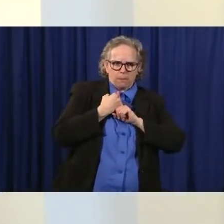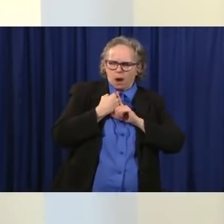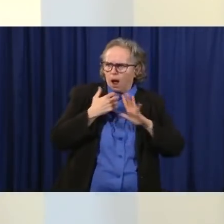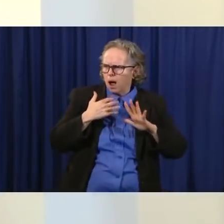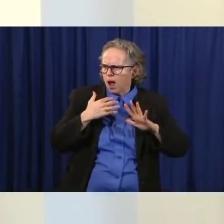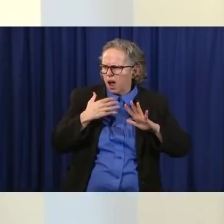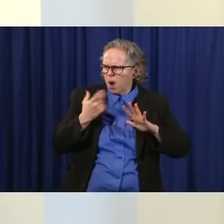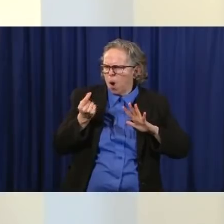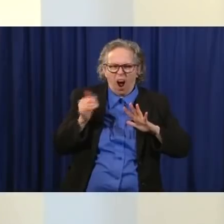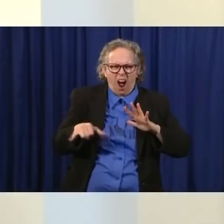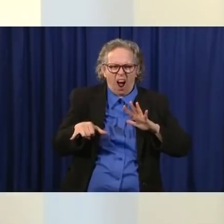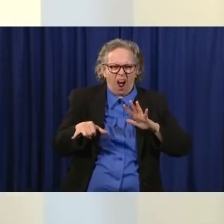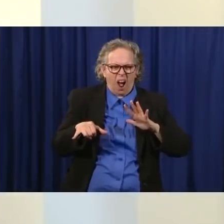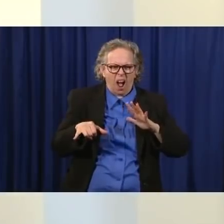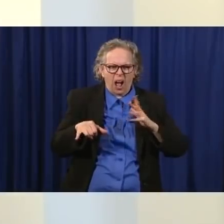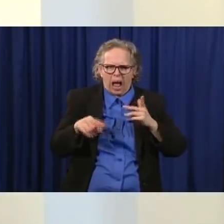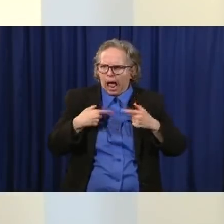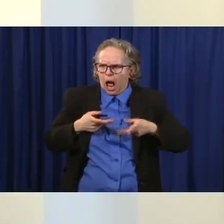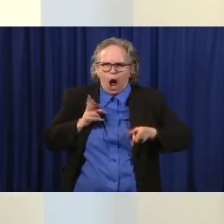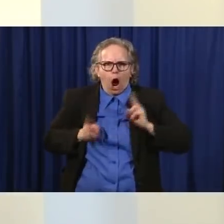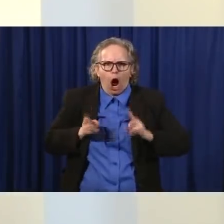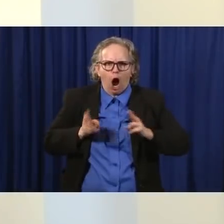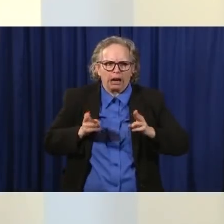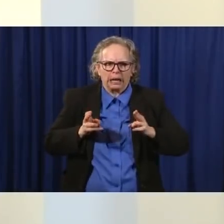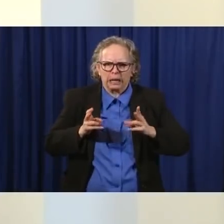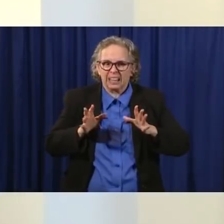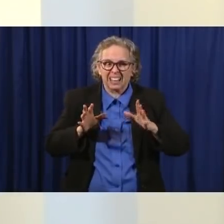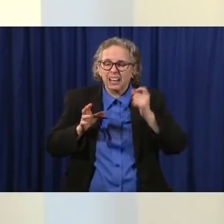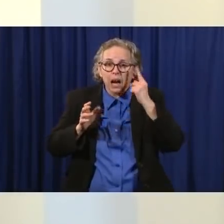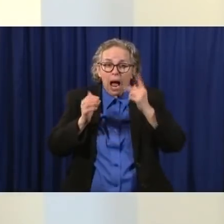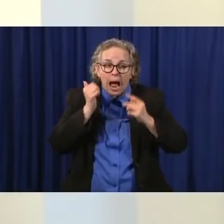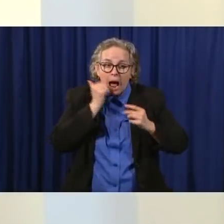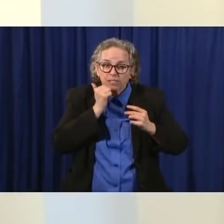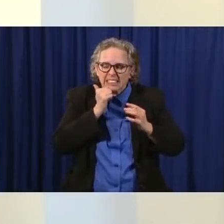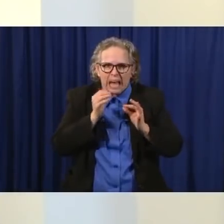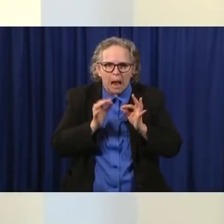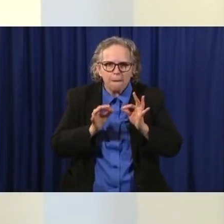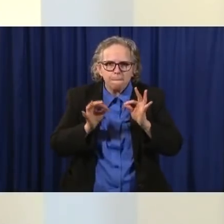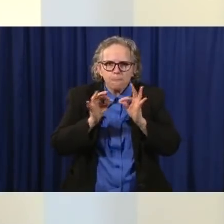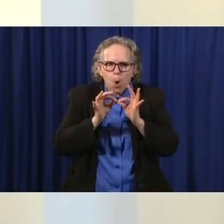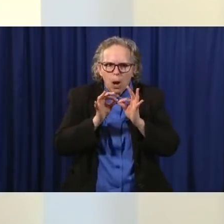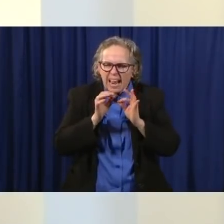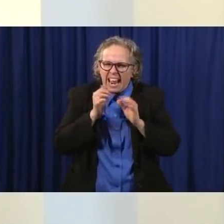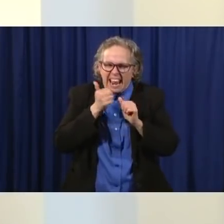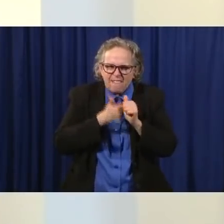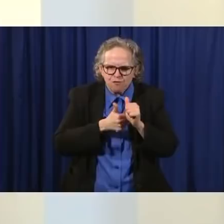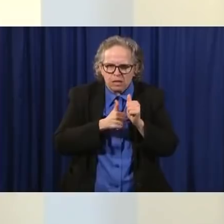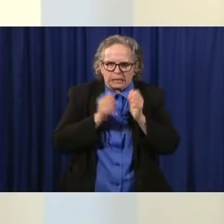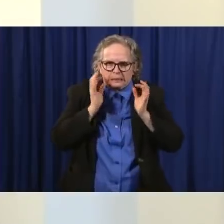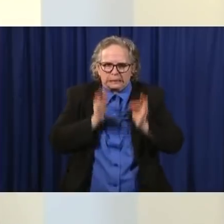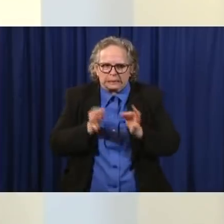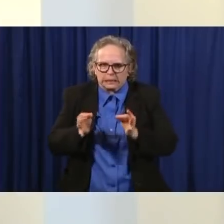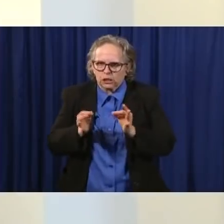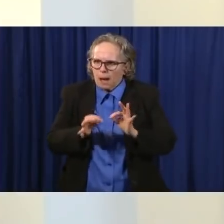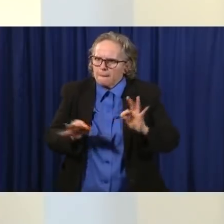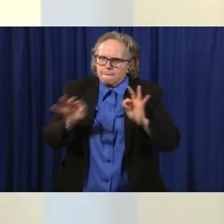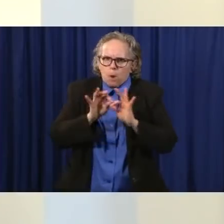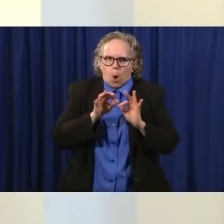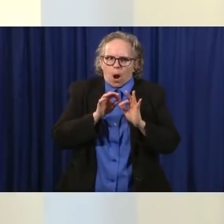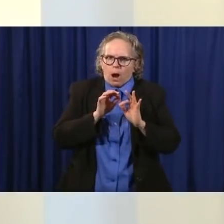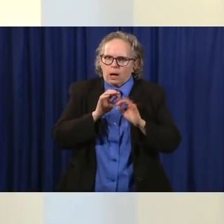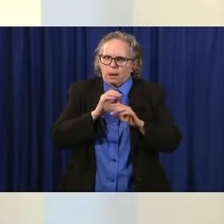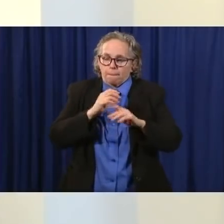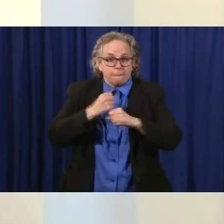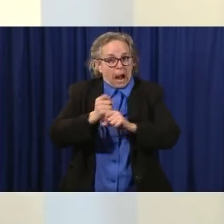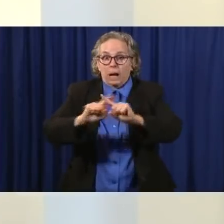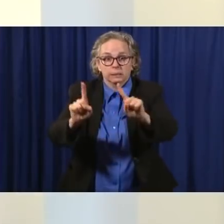every day matters, I want to say that. Every day and everything we do makes all the difference. But going back to that